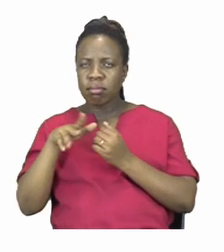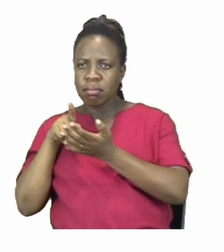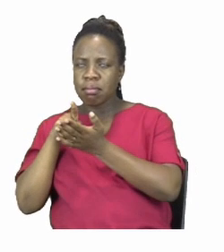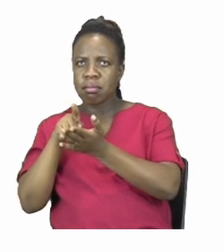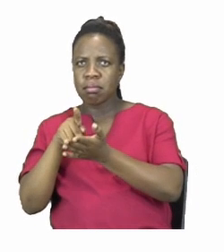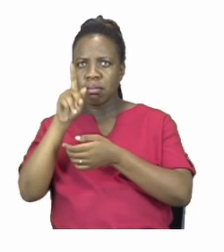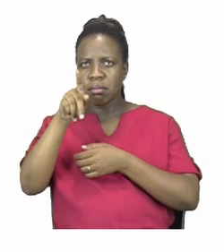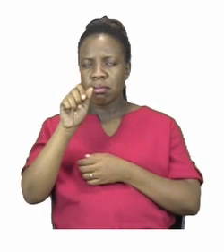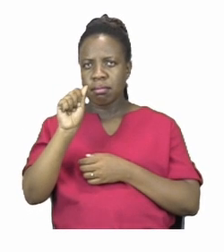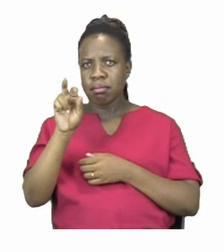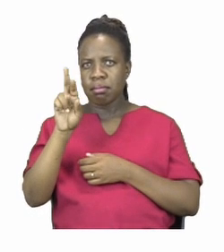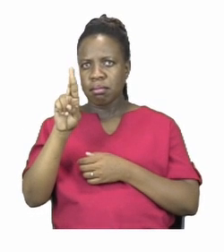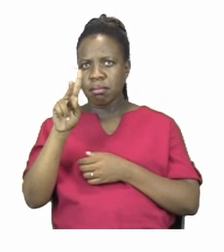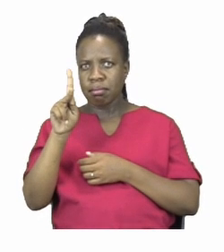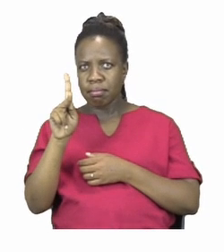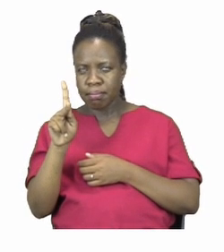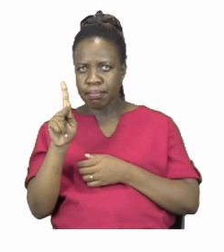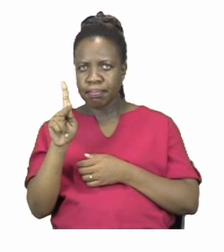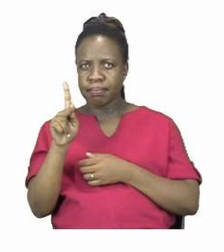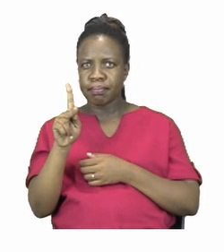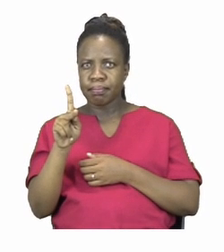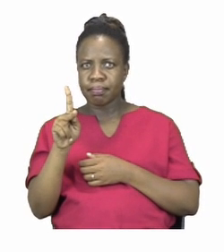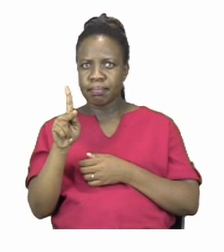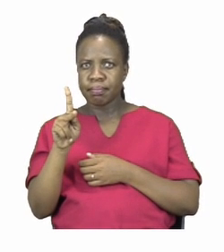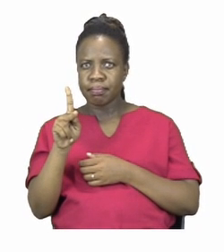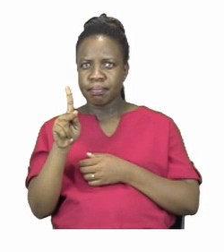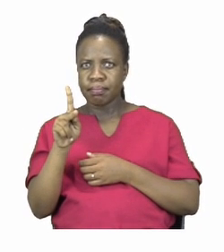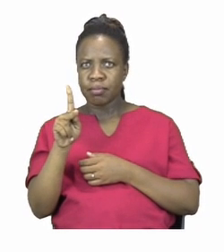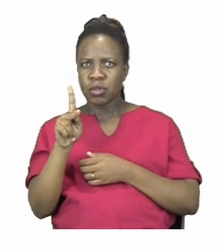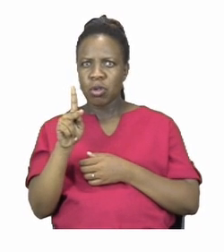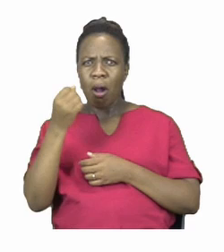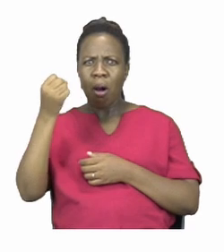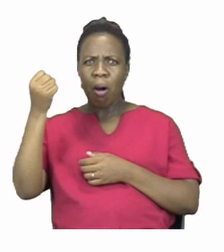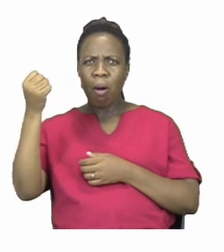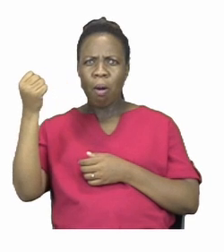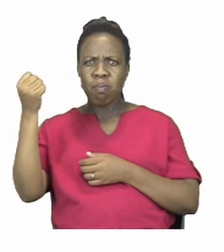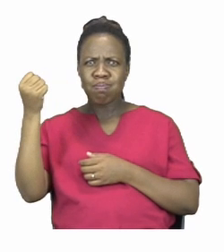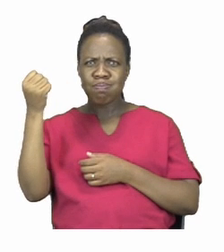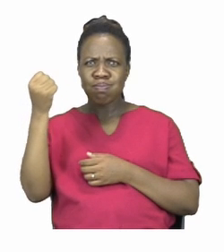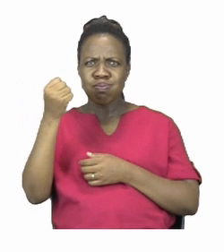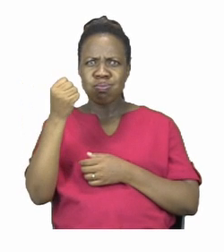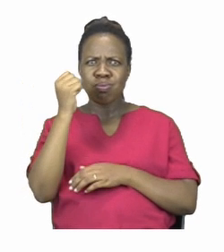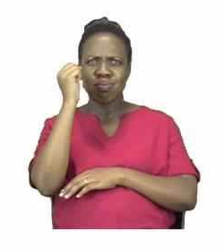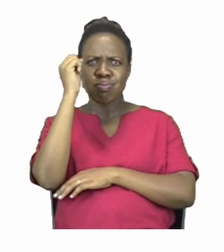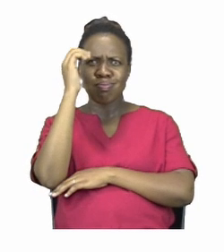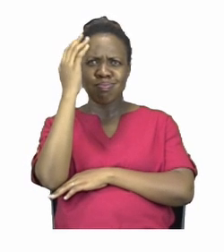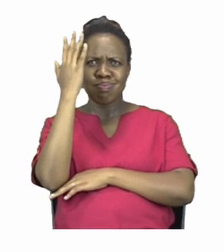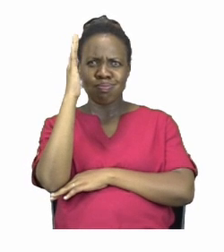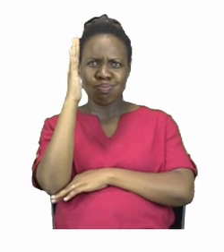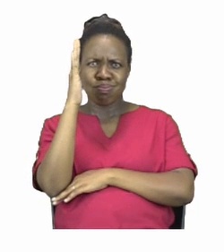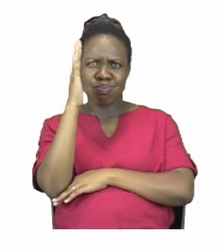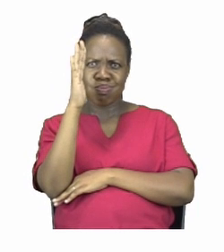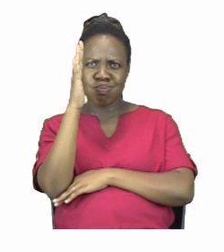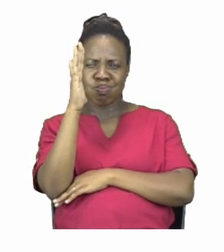Excellent. Now let's see. You will see that between all the buildings, you also have your